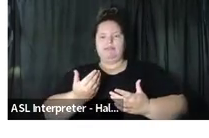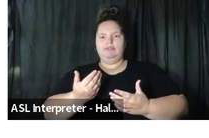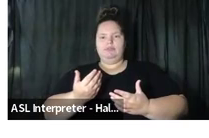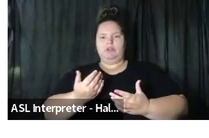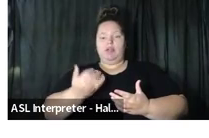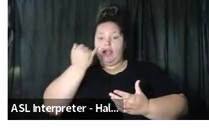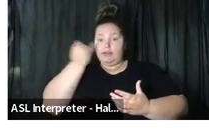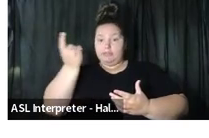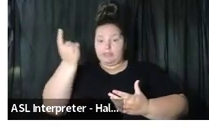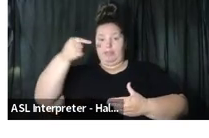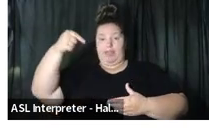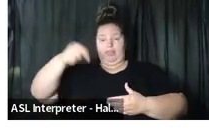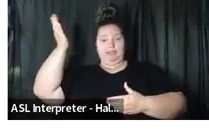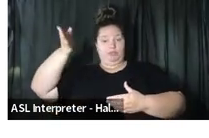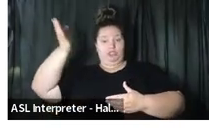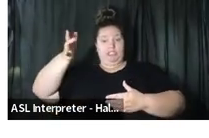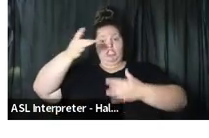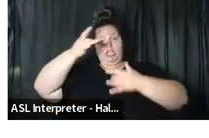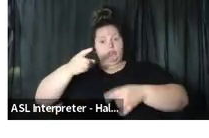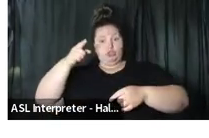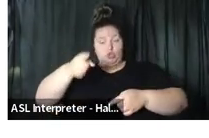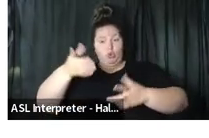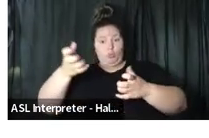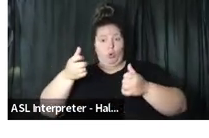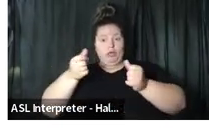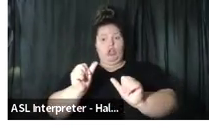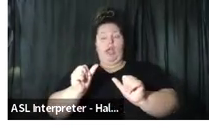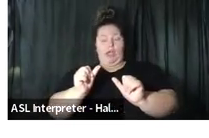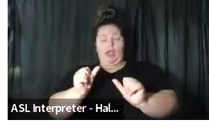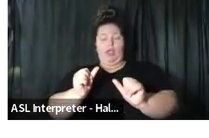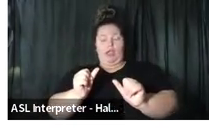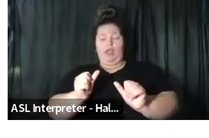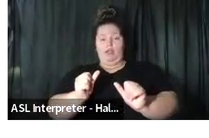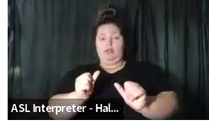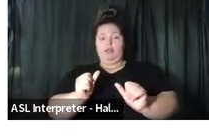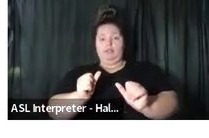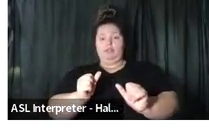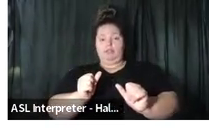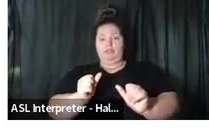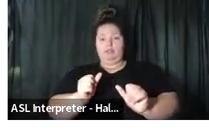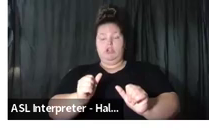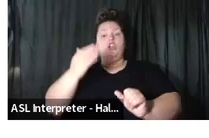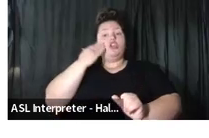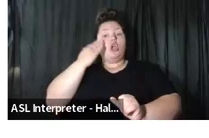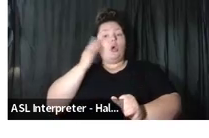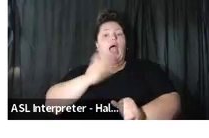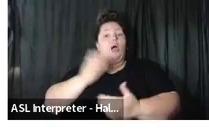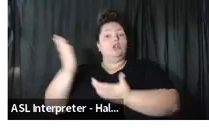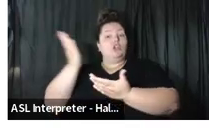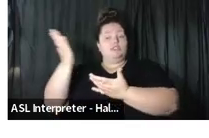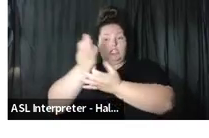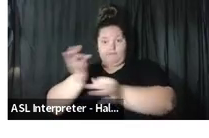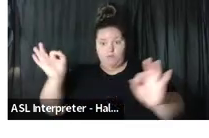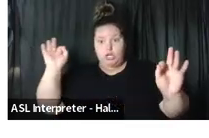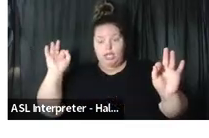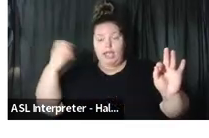presentation that interests you and that you do wanna try out, just good to know about our program and that our services are free and that we can travel to you to